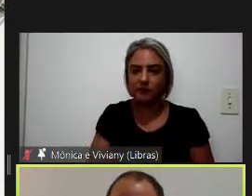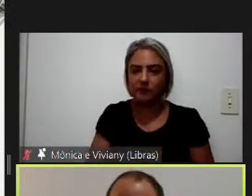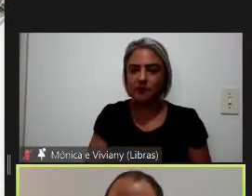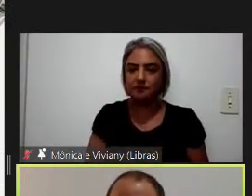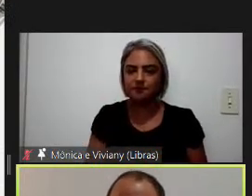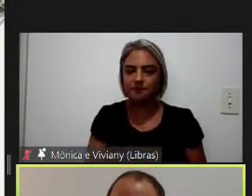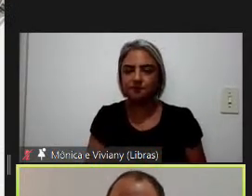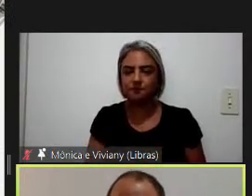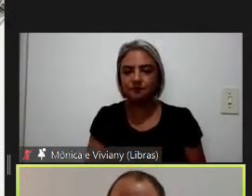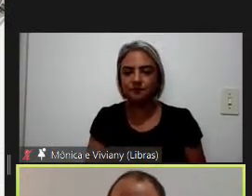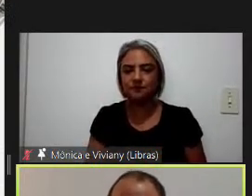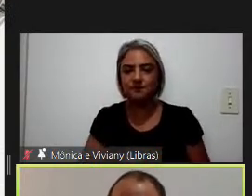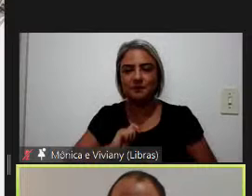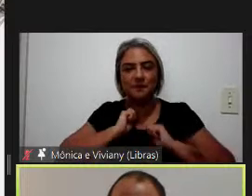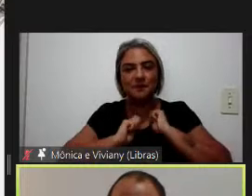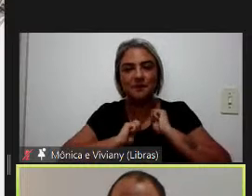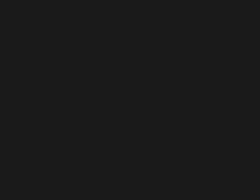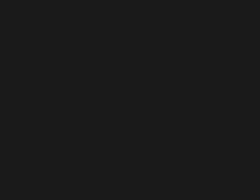questions.